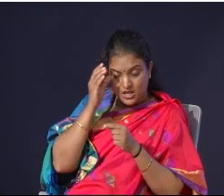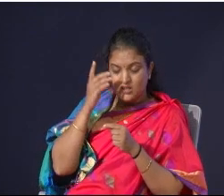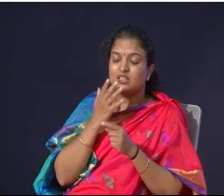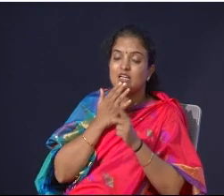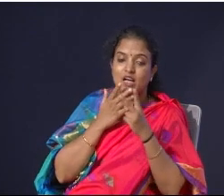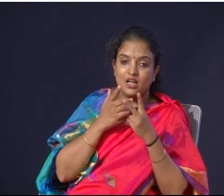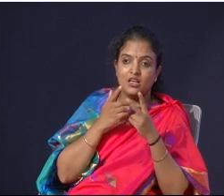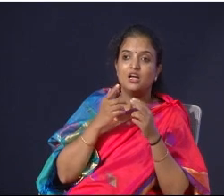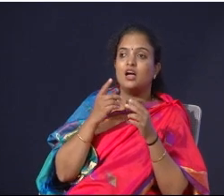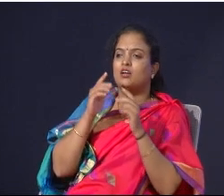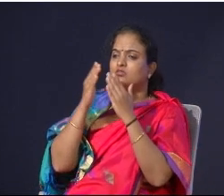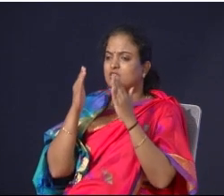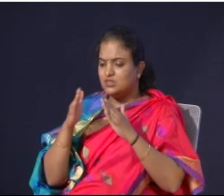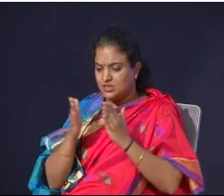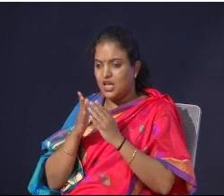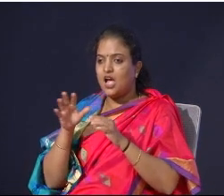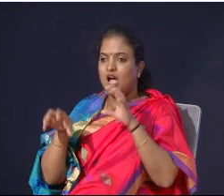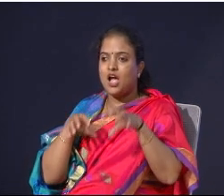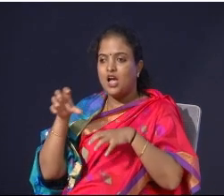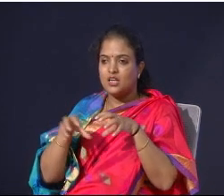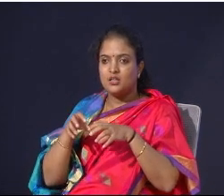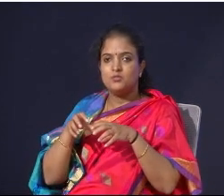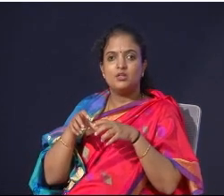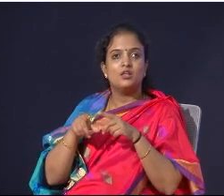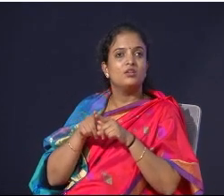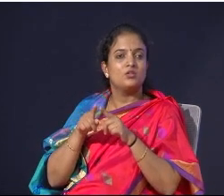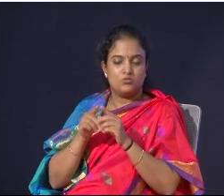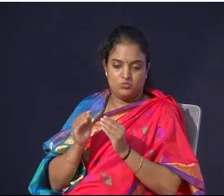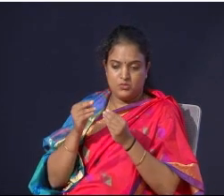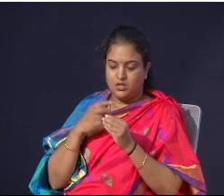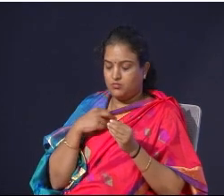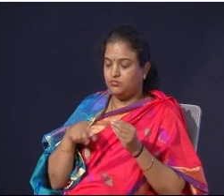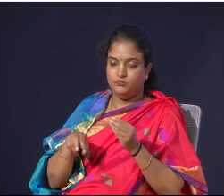color, shape, animals, birds. His mobility improved